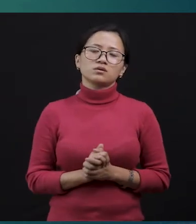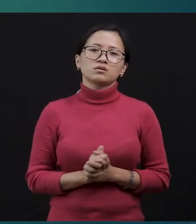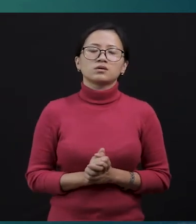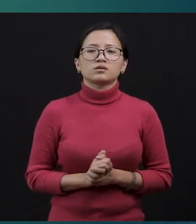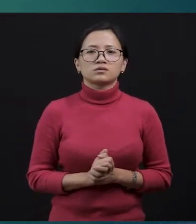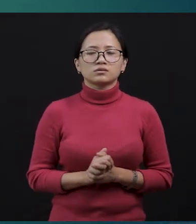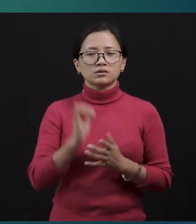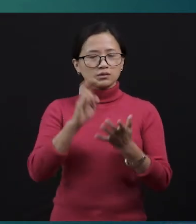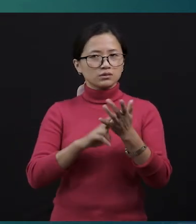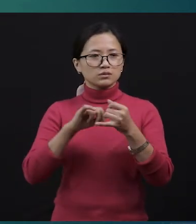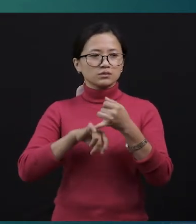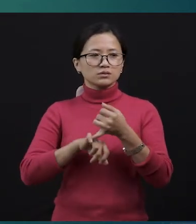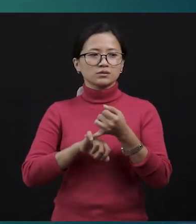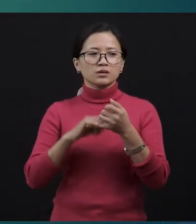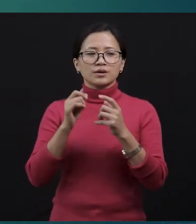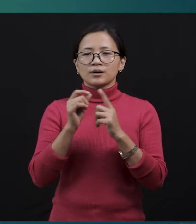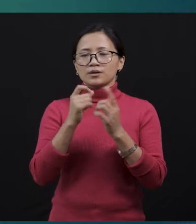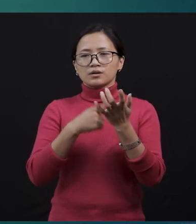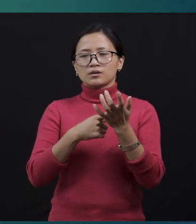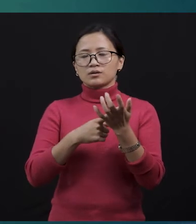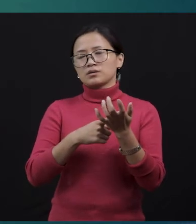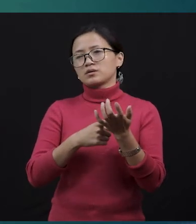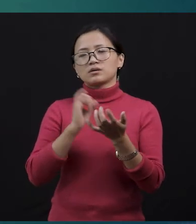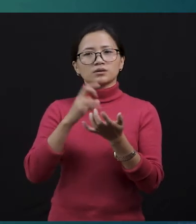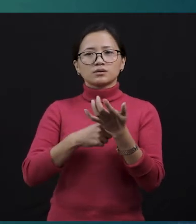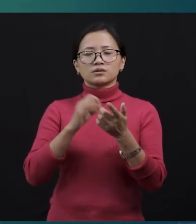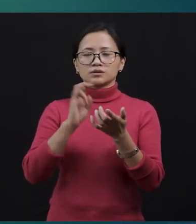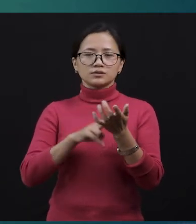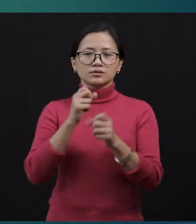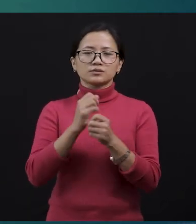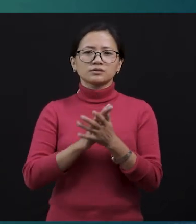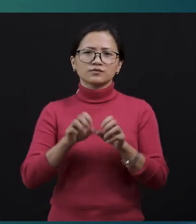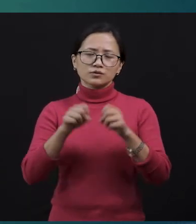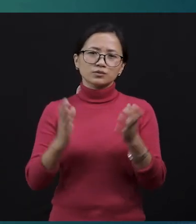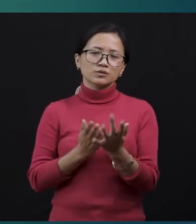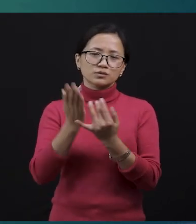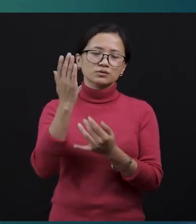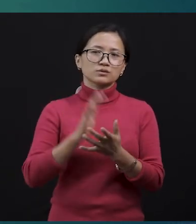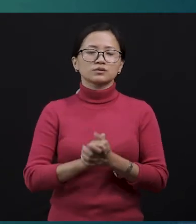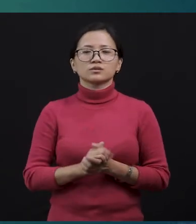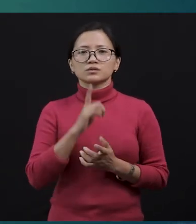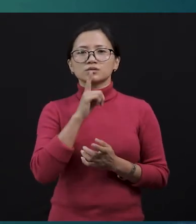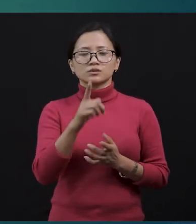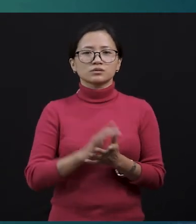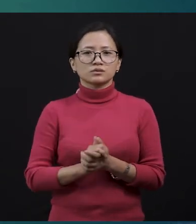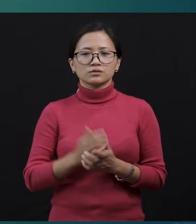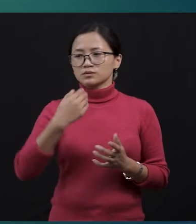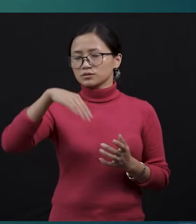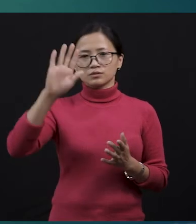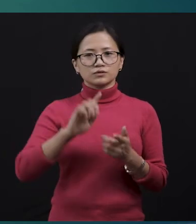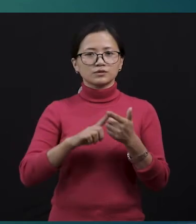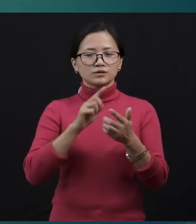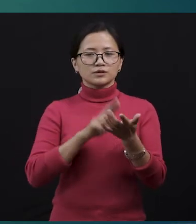in spite of the very little support that she had. And then she had to break through. I've already told you that she had to go